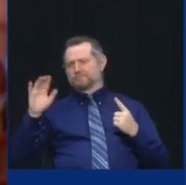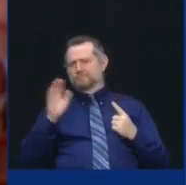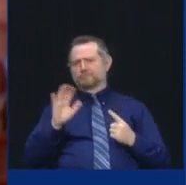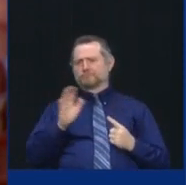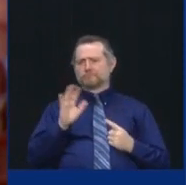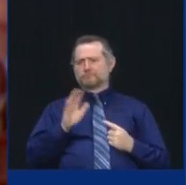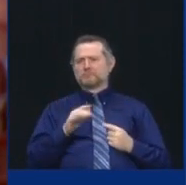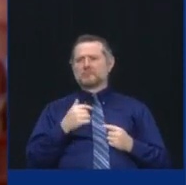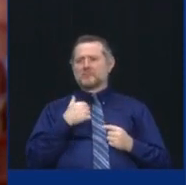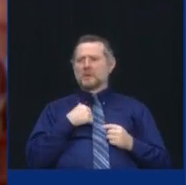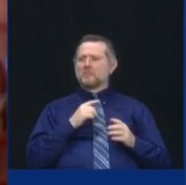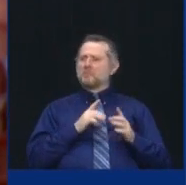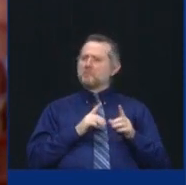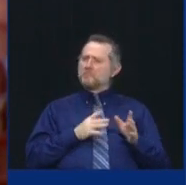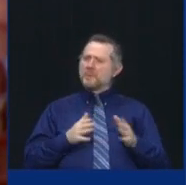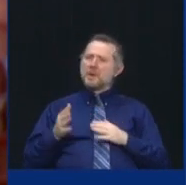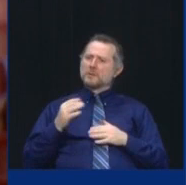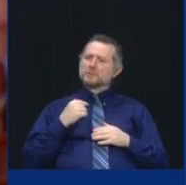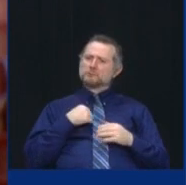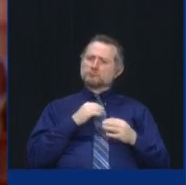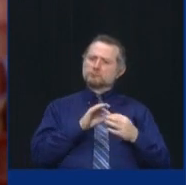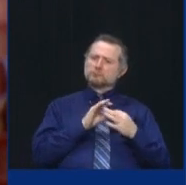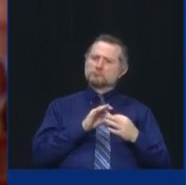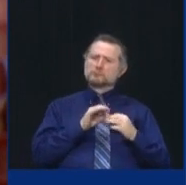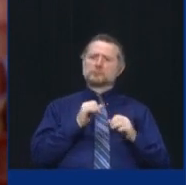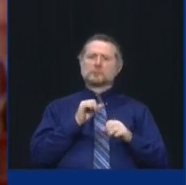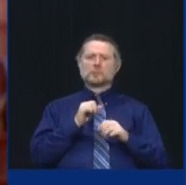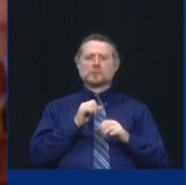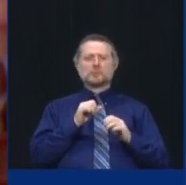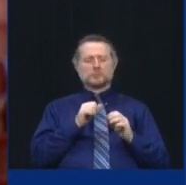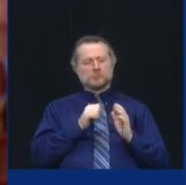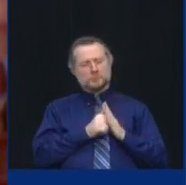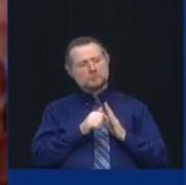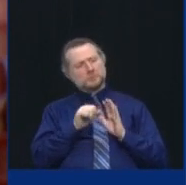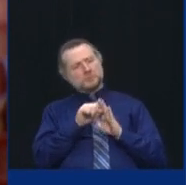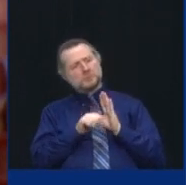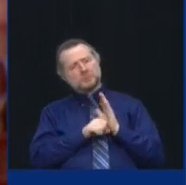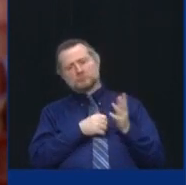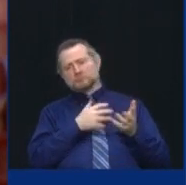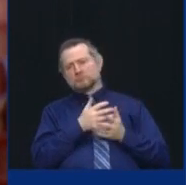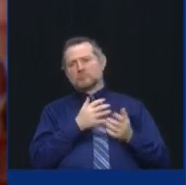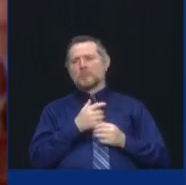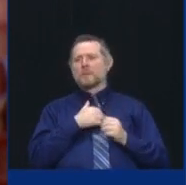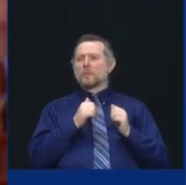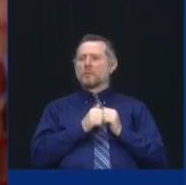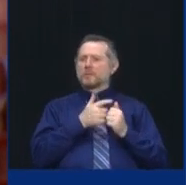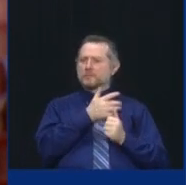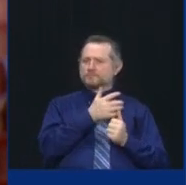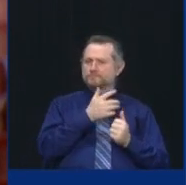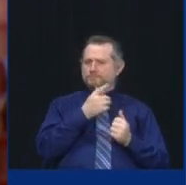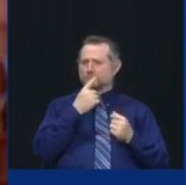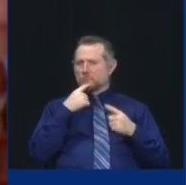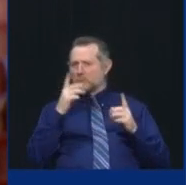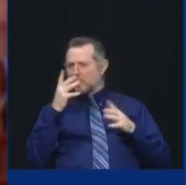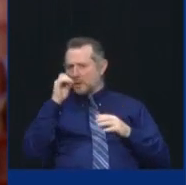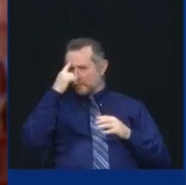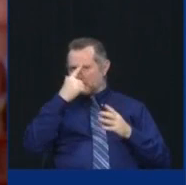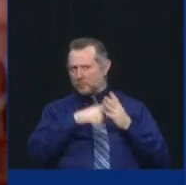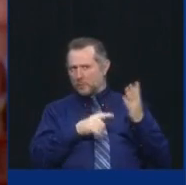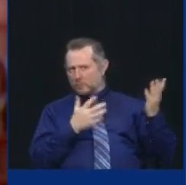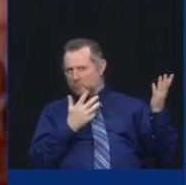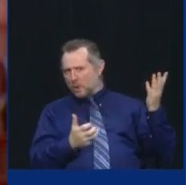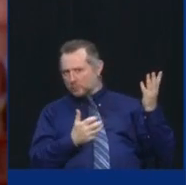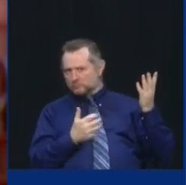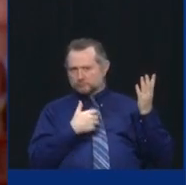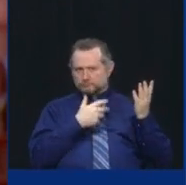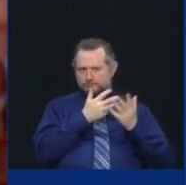know, our intention is to continue to work with the state and help them achieve what the governor wants to achieve, which is,